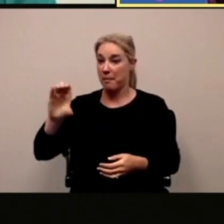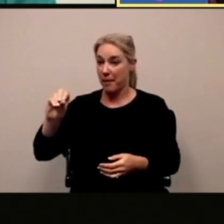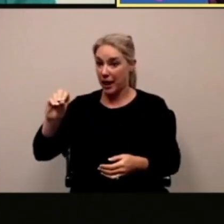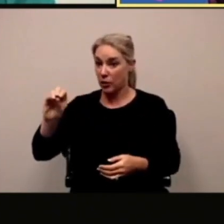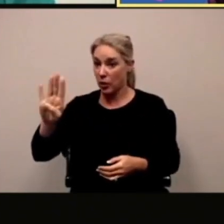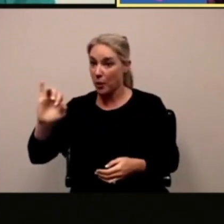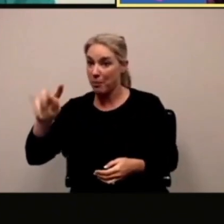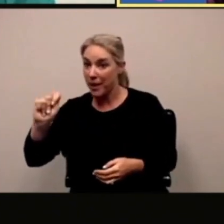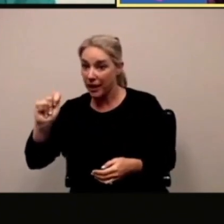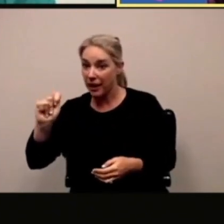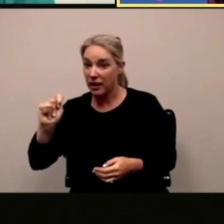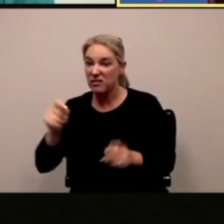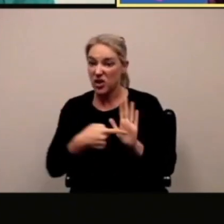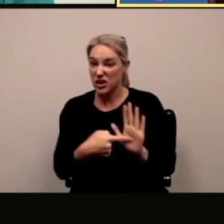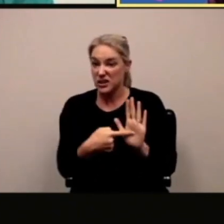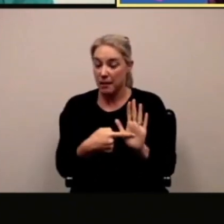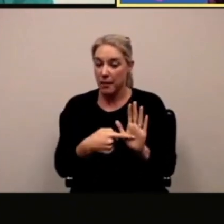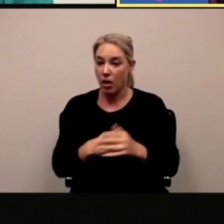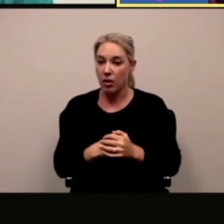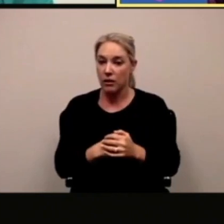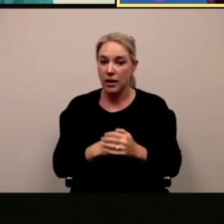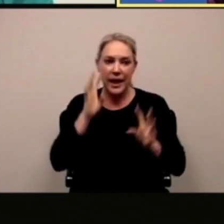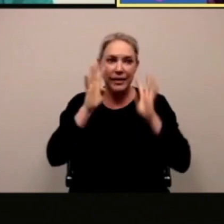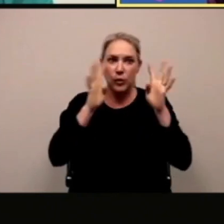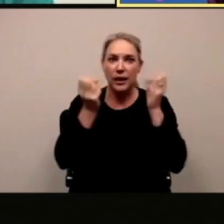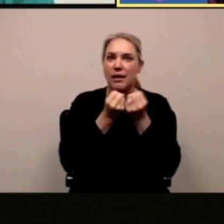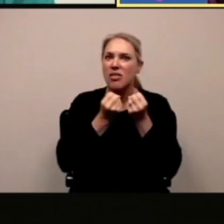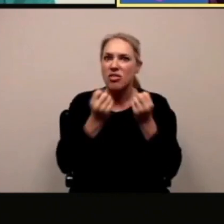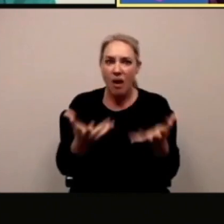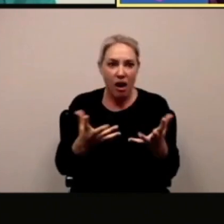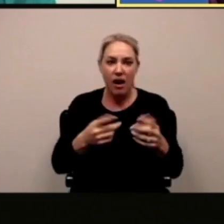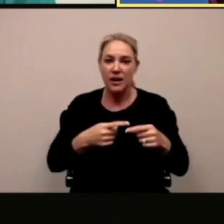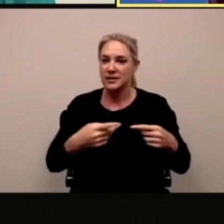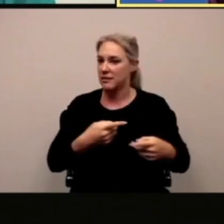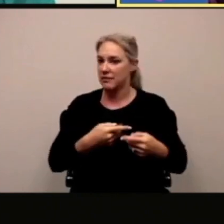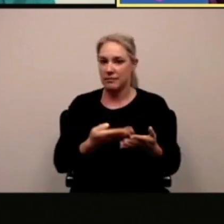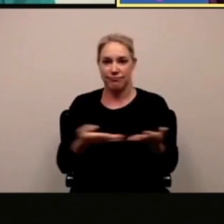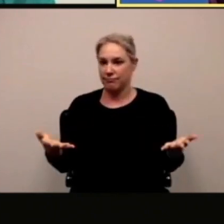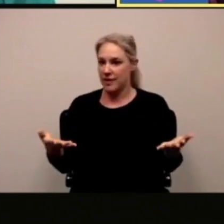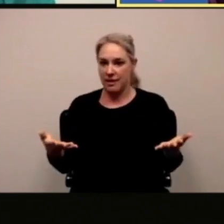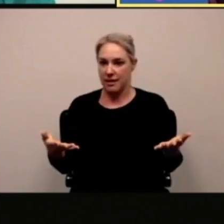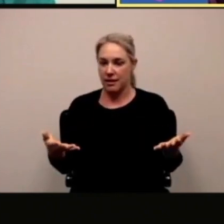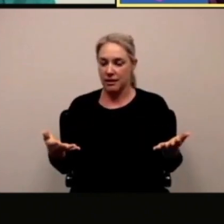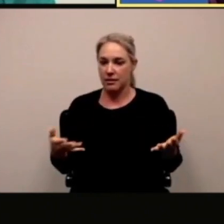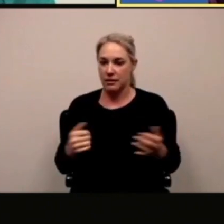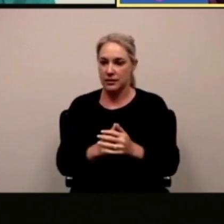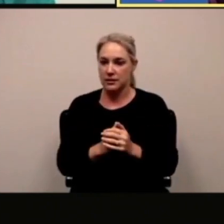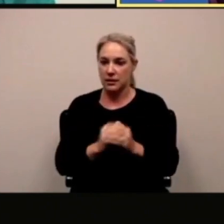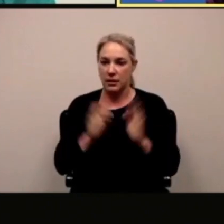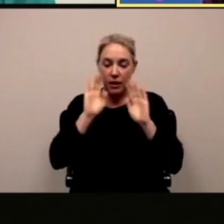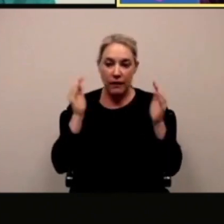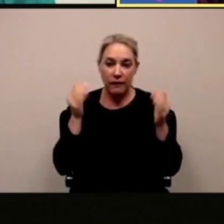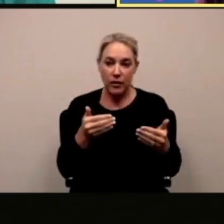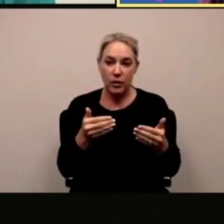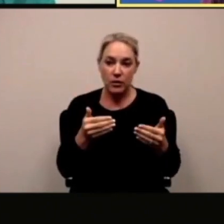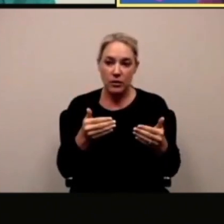they created a lot of things according to the